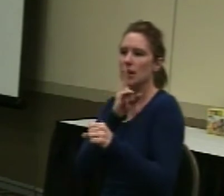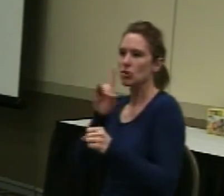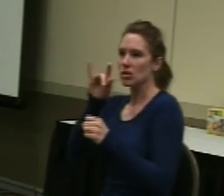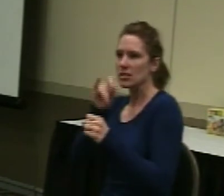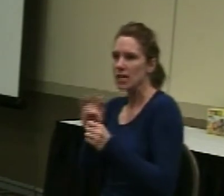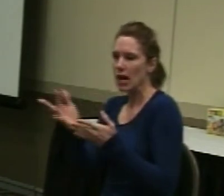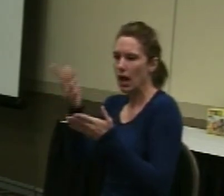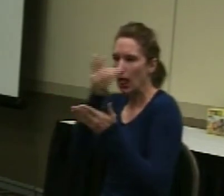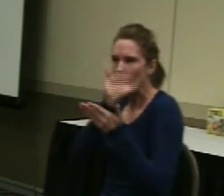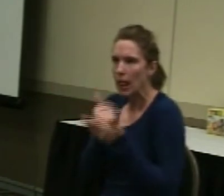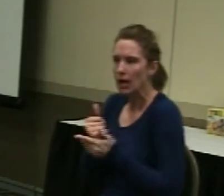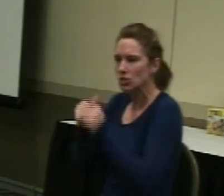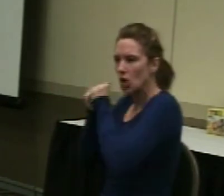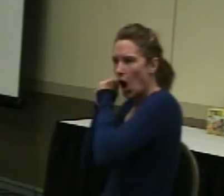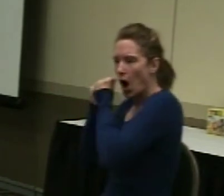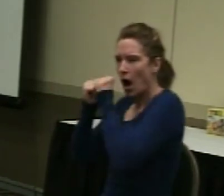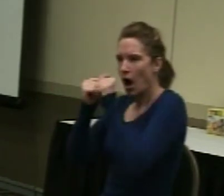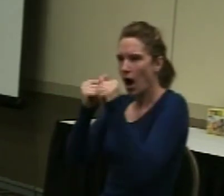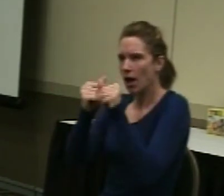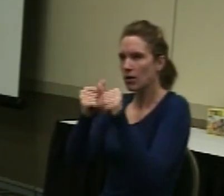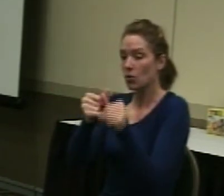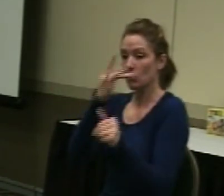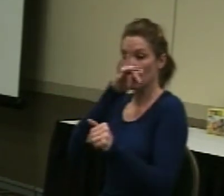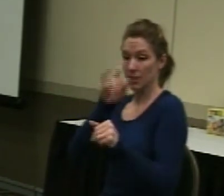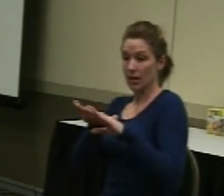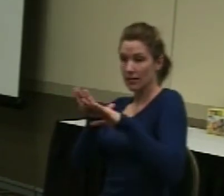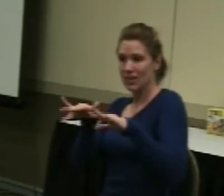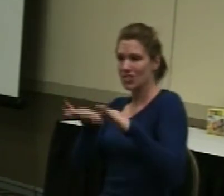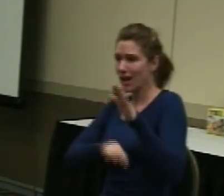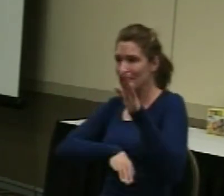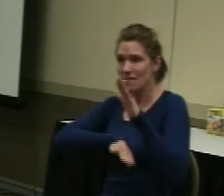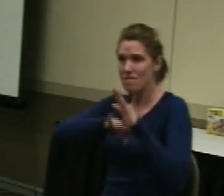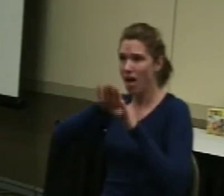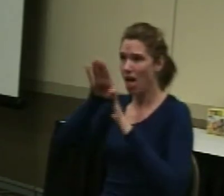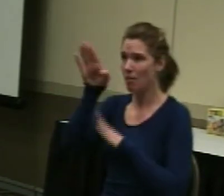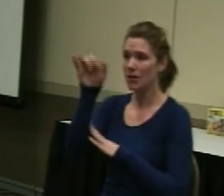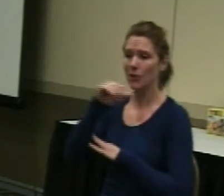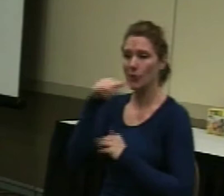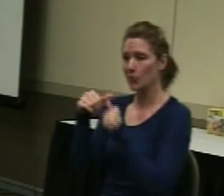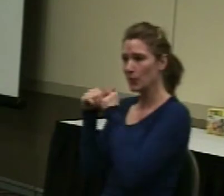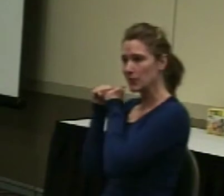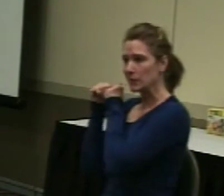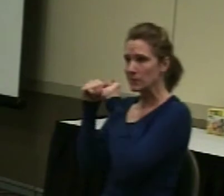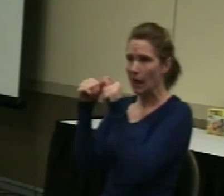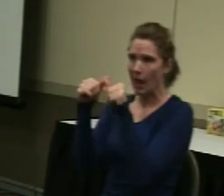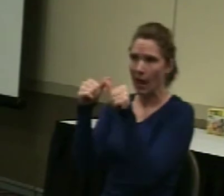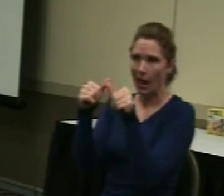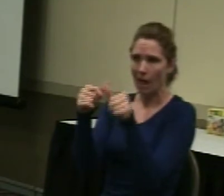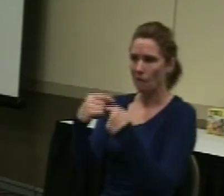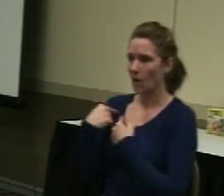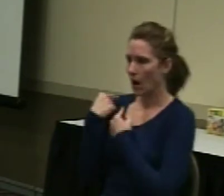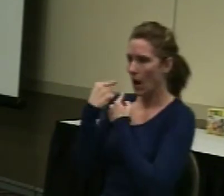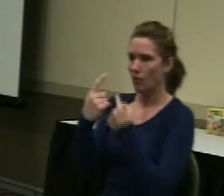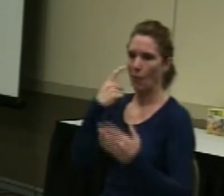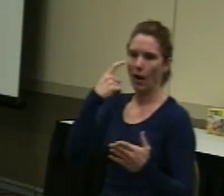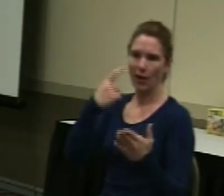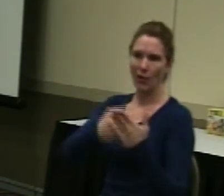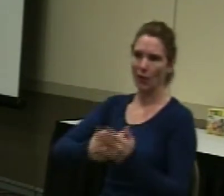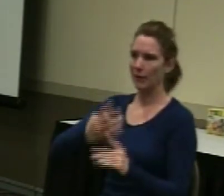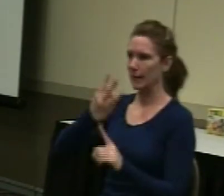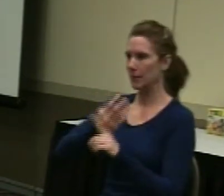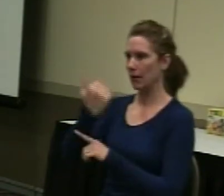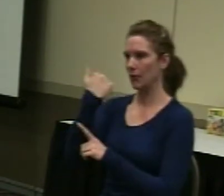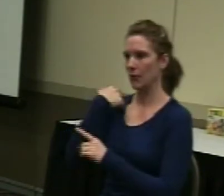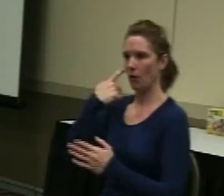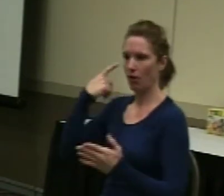data collection, because the child is developing, and you don't just stay with what you noticed